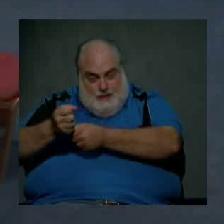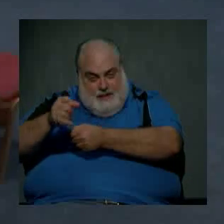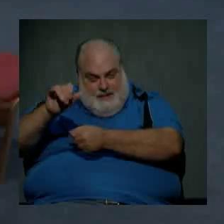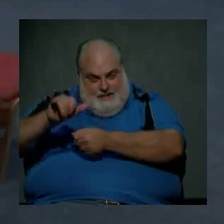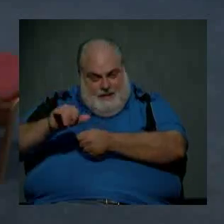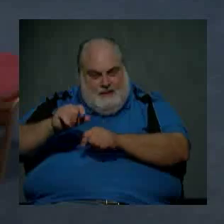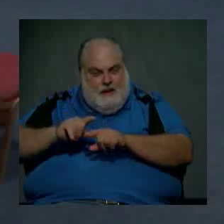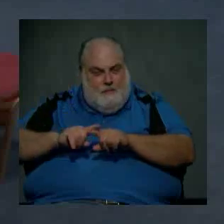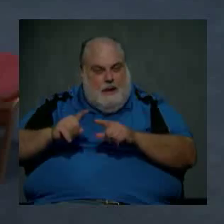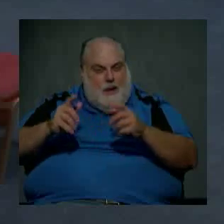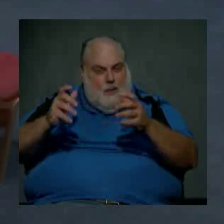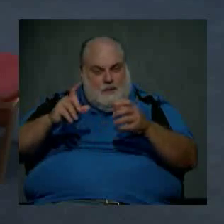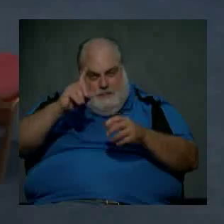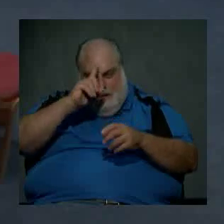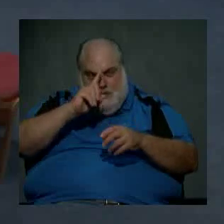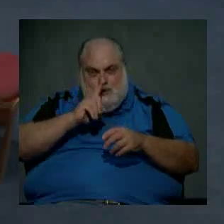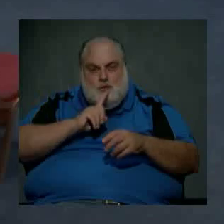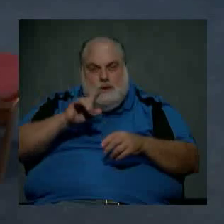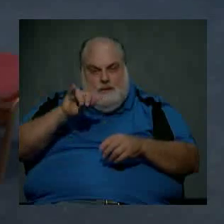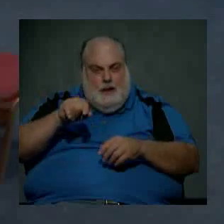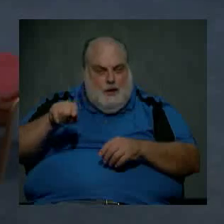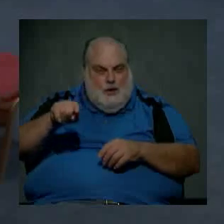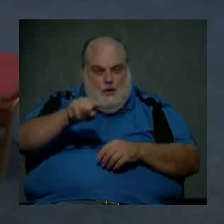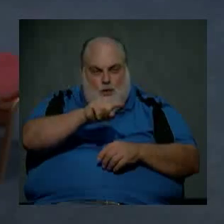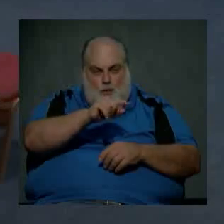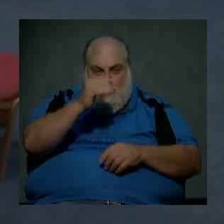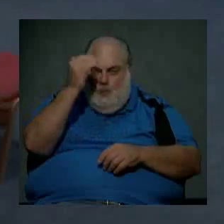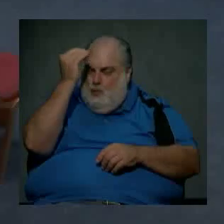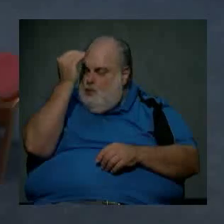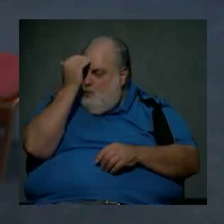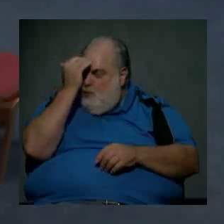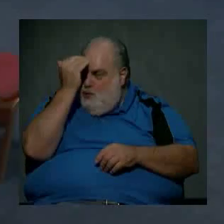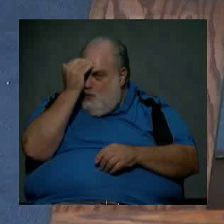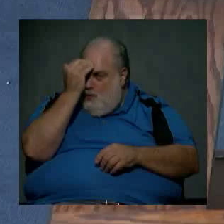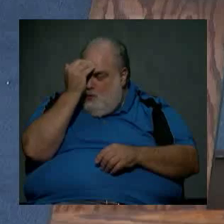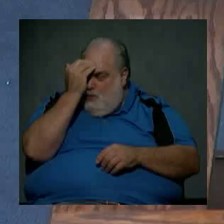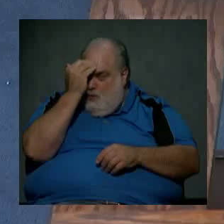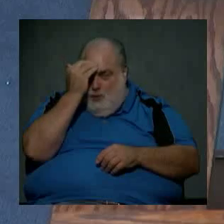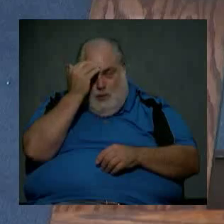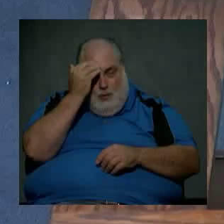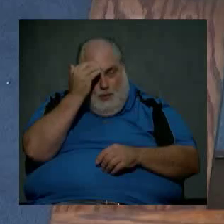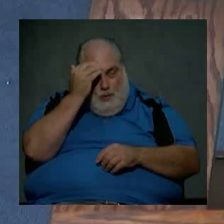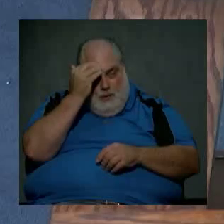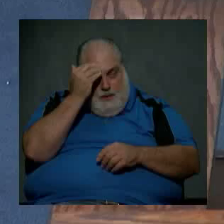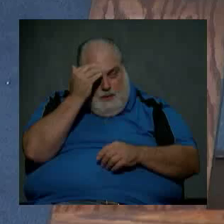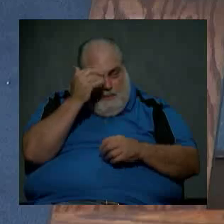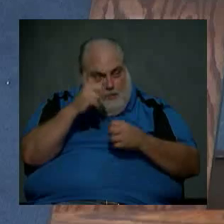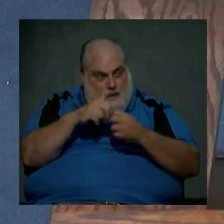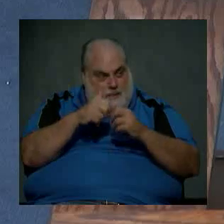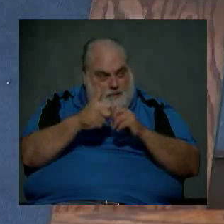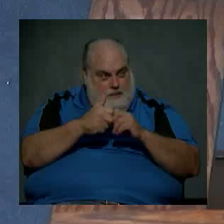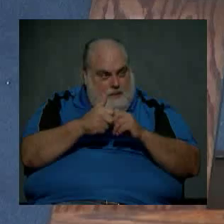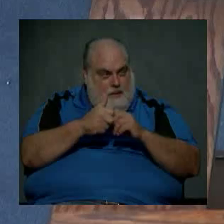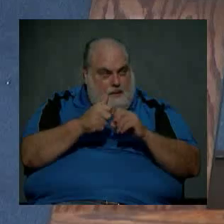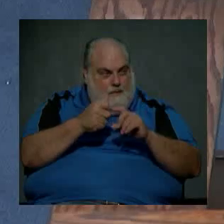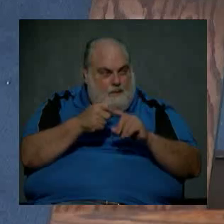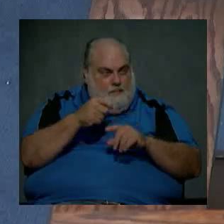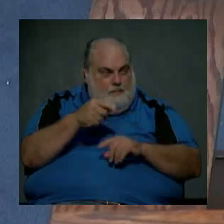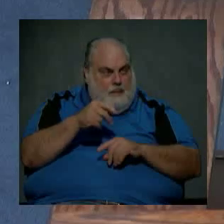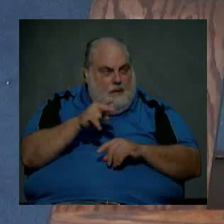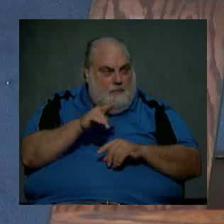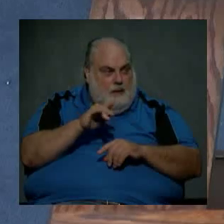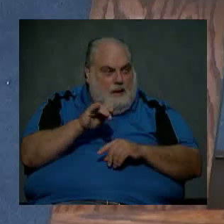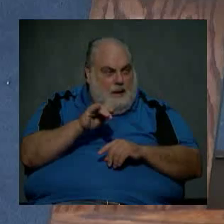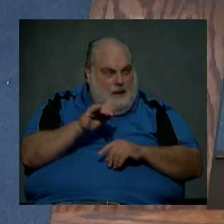I did want to be sure you were aware of what, there probably will be repercussions from the public.